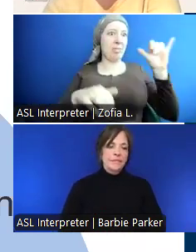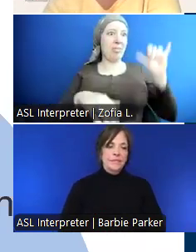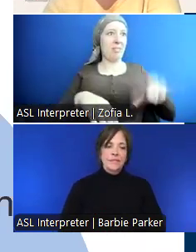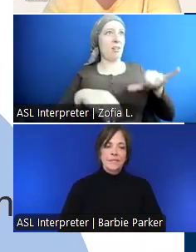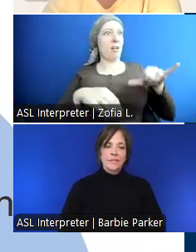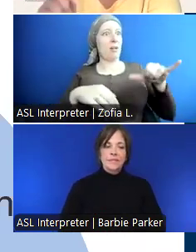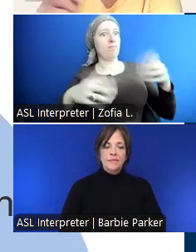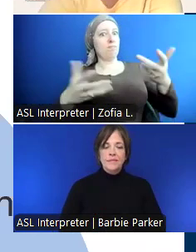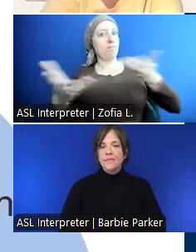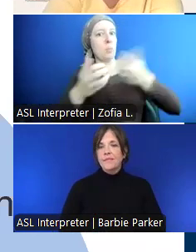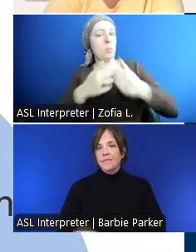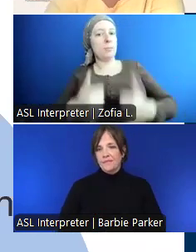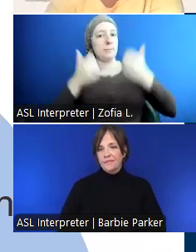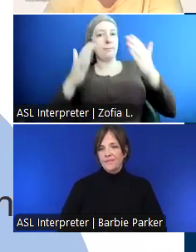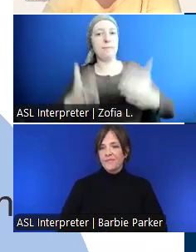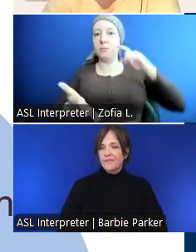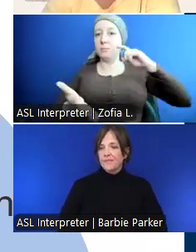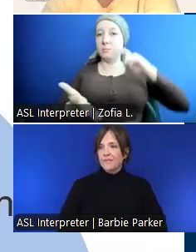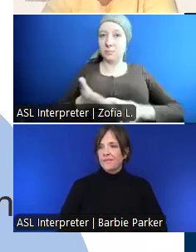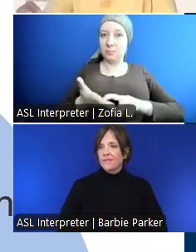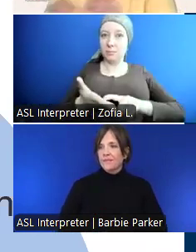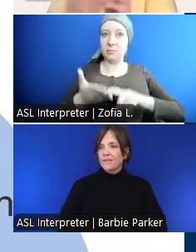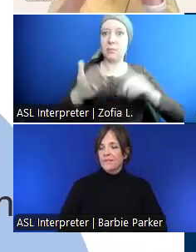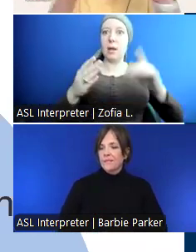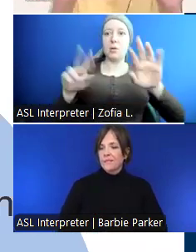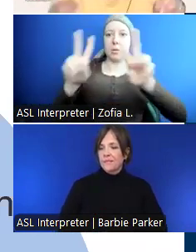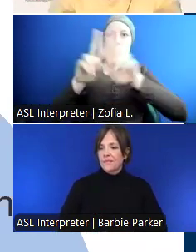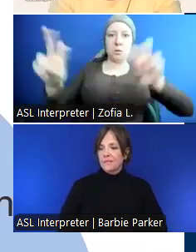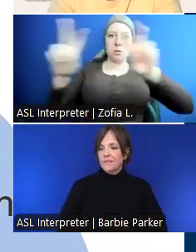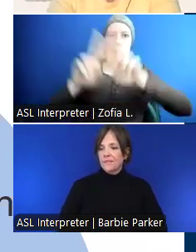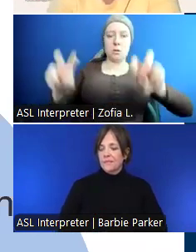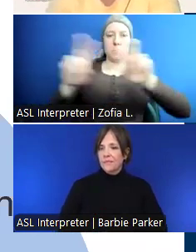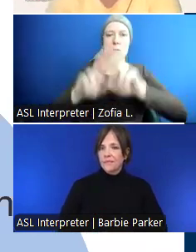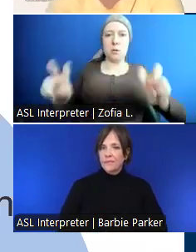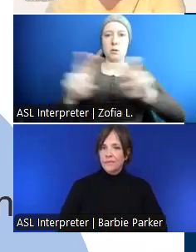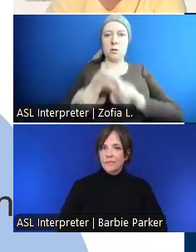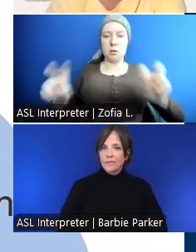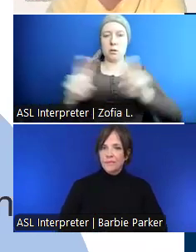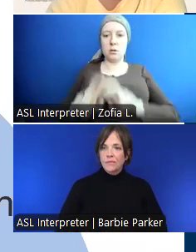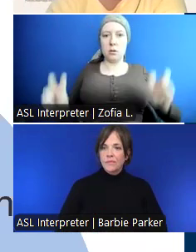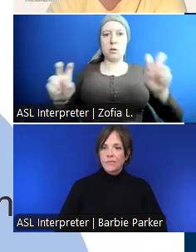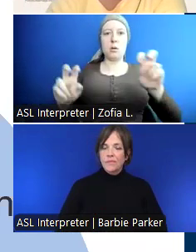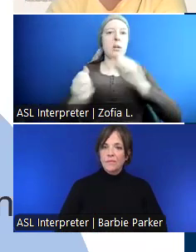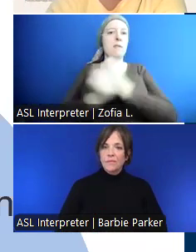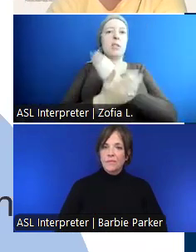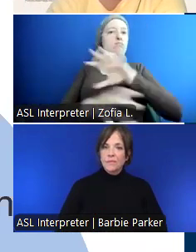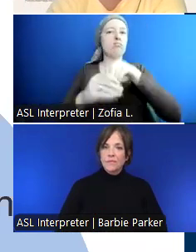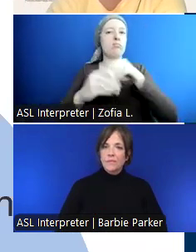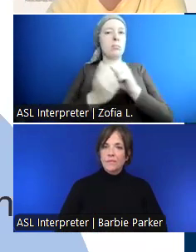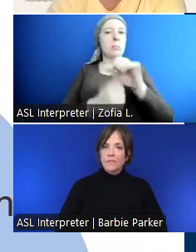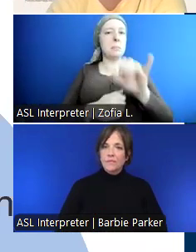with survivors to be able to recognize and pull apart all of these the dynamics.